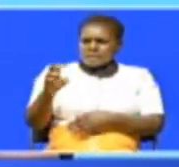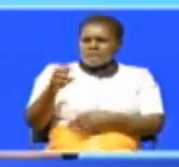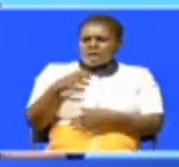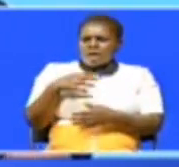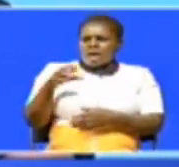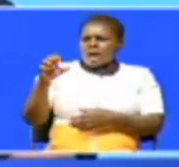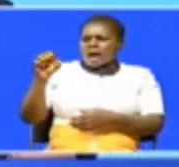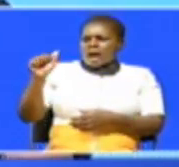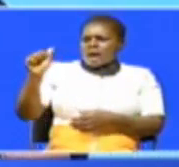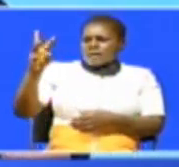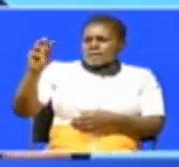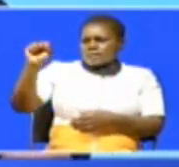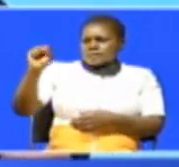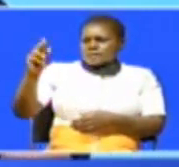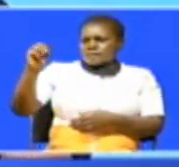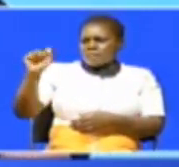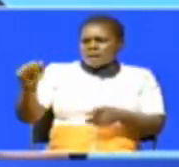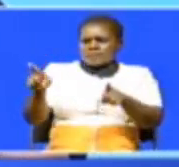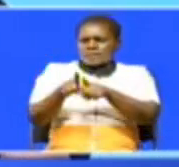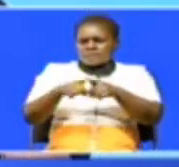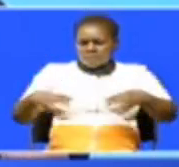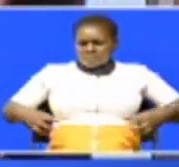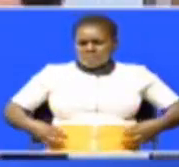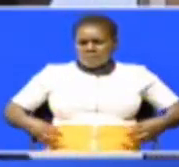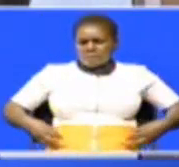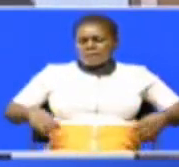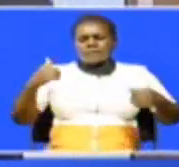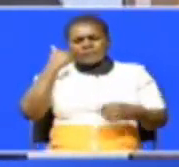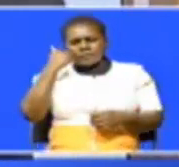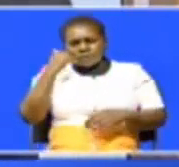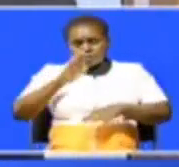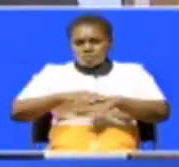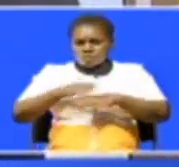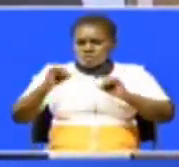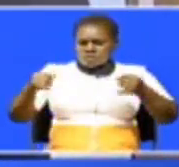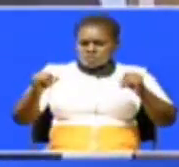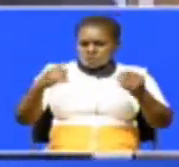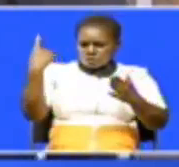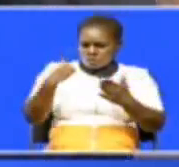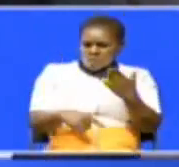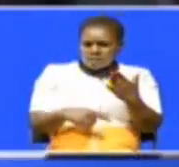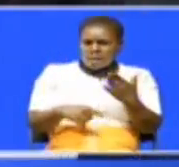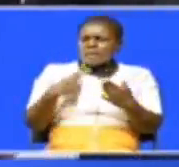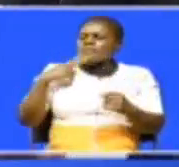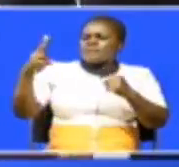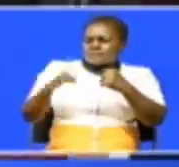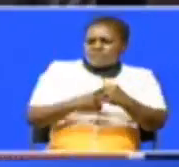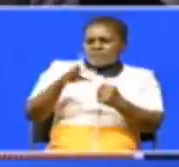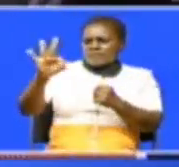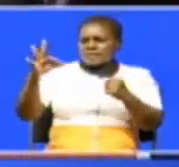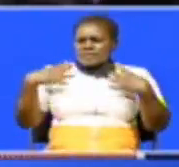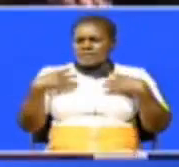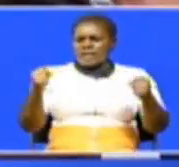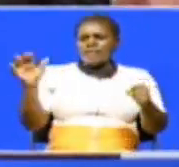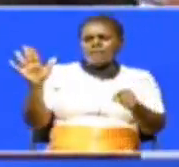featuring greatly today, as well as kidney disease. The good news, however, is that there were 703